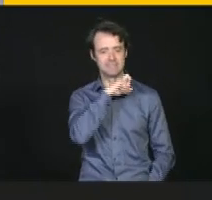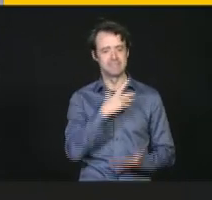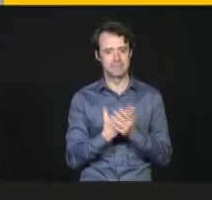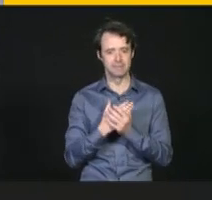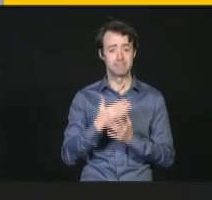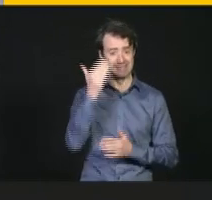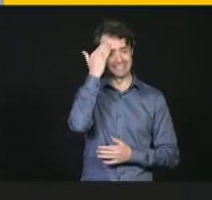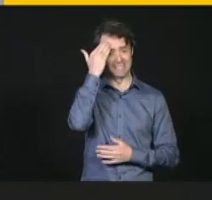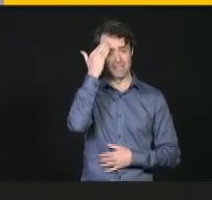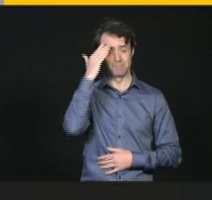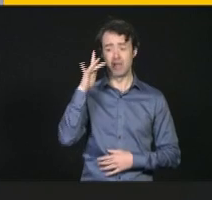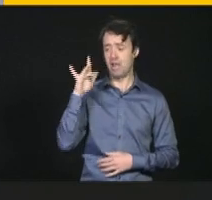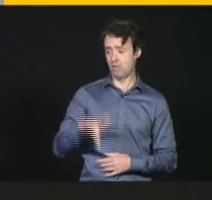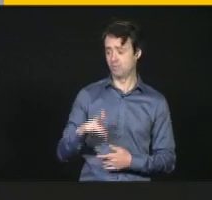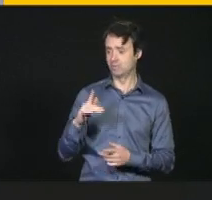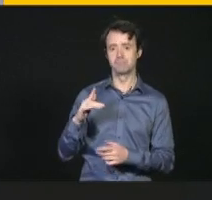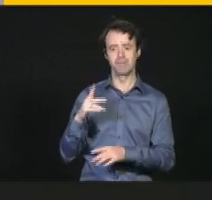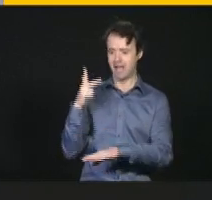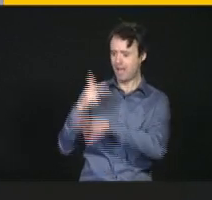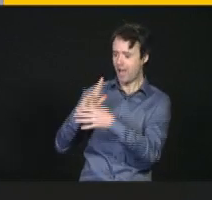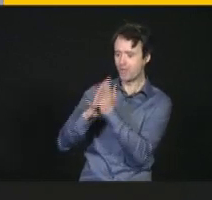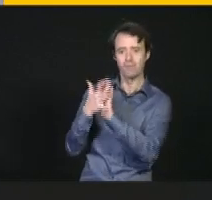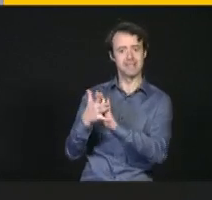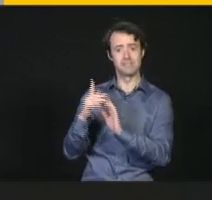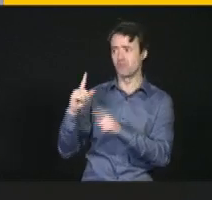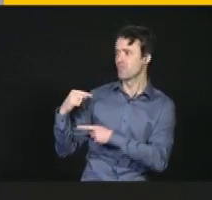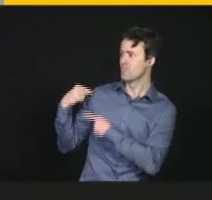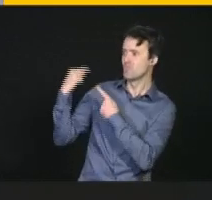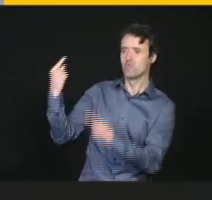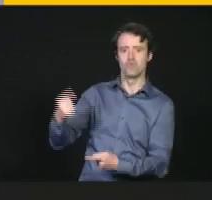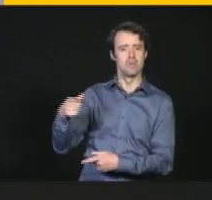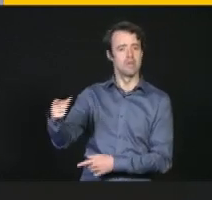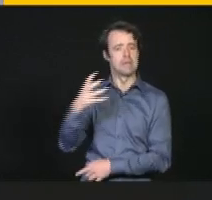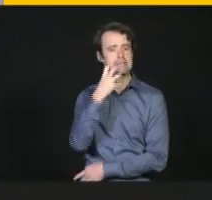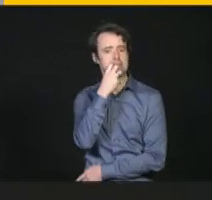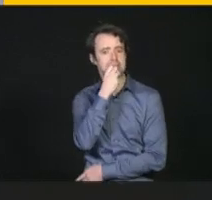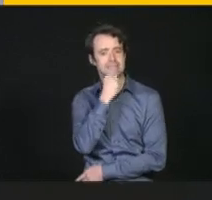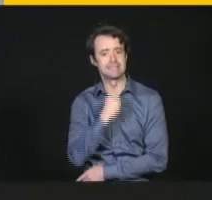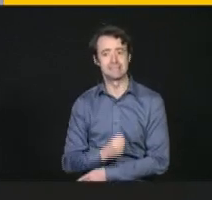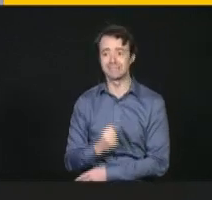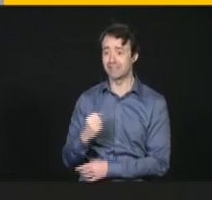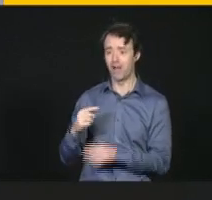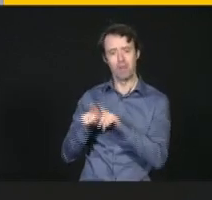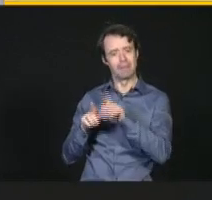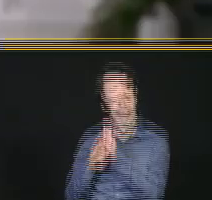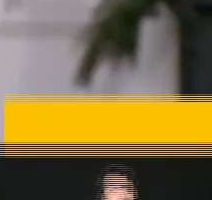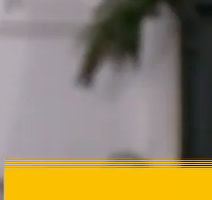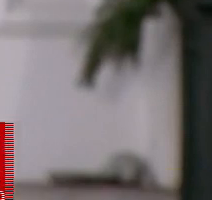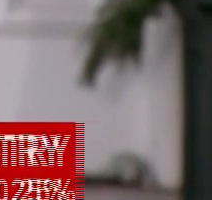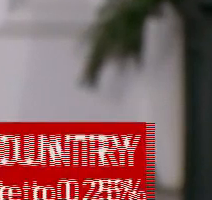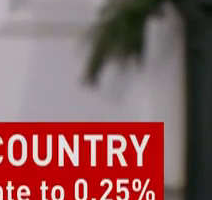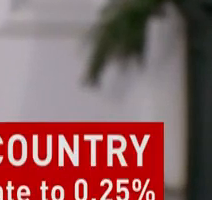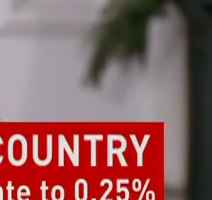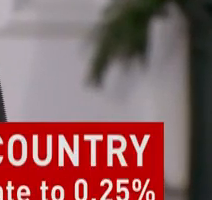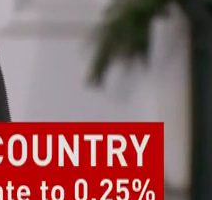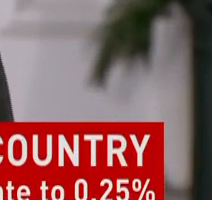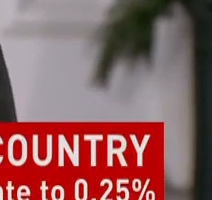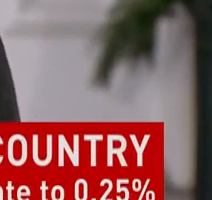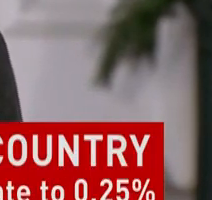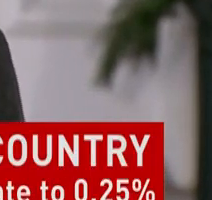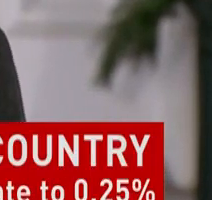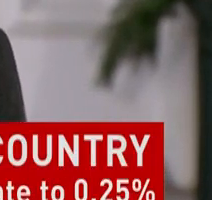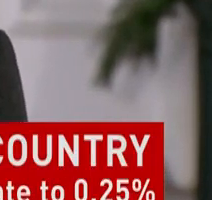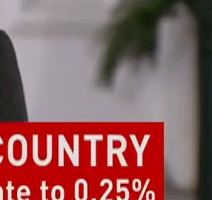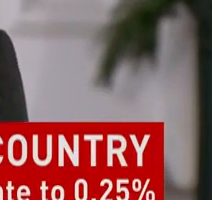decades. And now it seems like this climate of uncertainty could threaten everything you've worked for. I